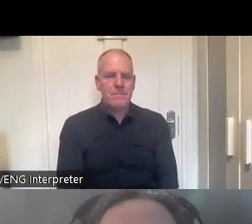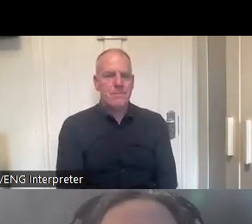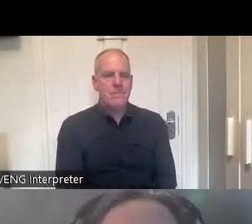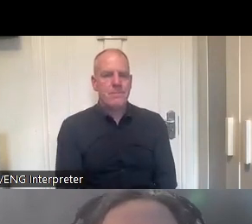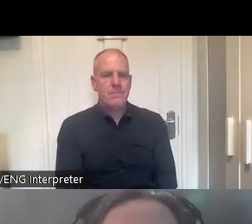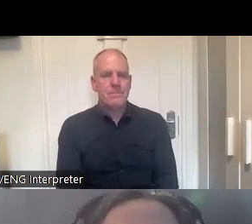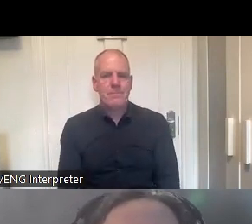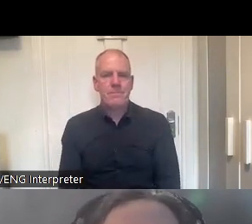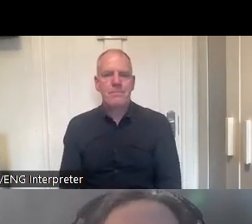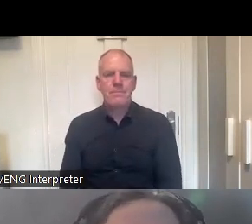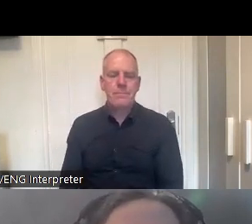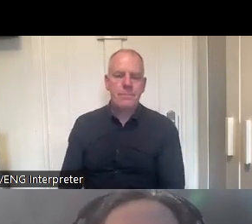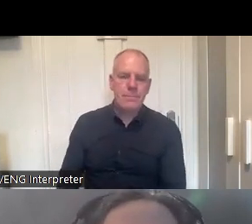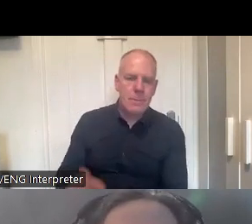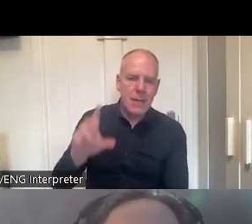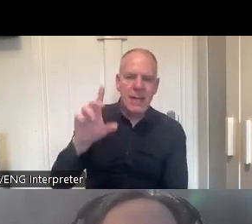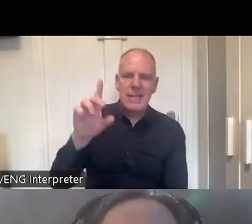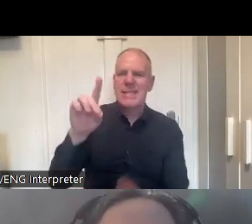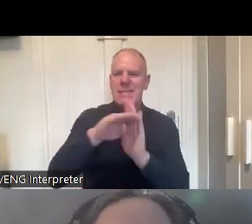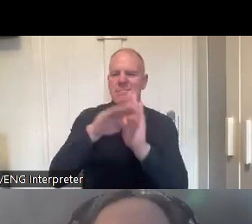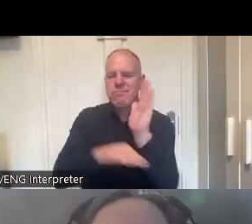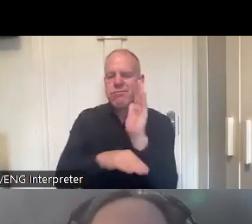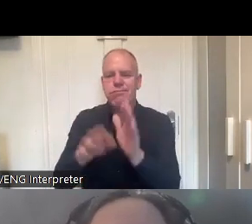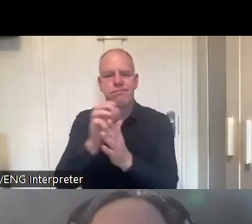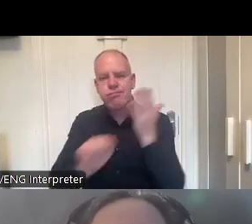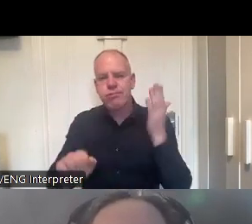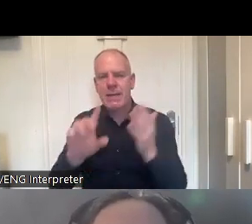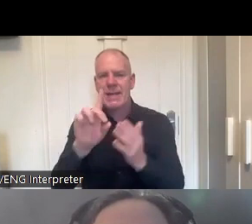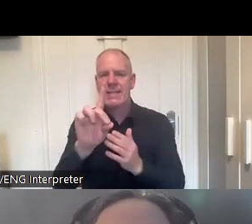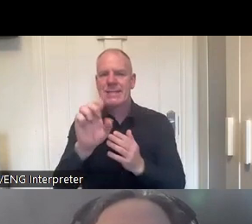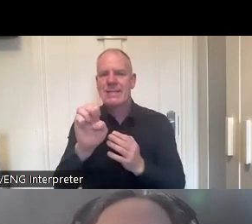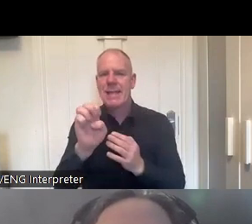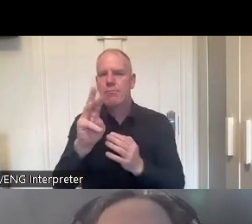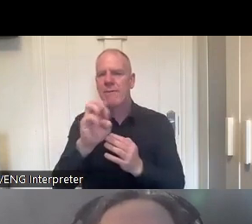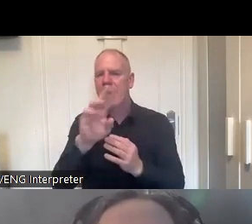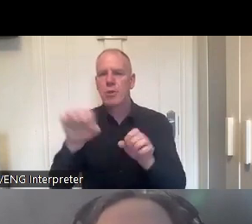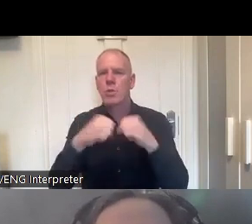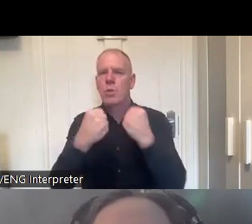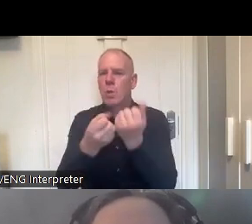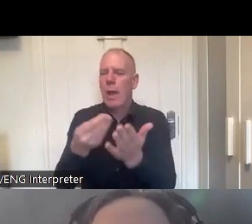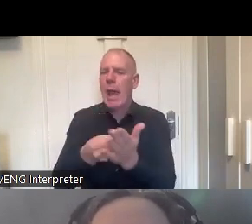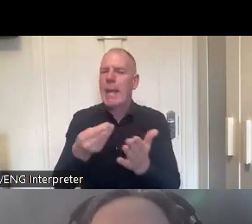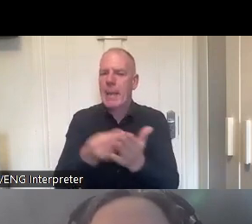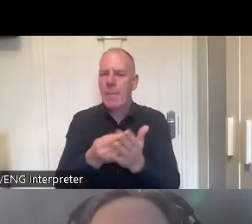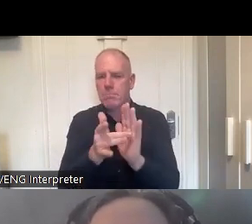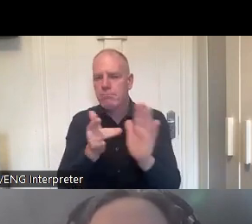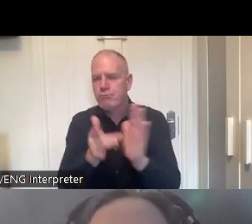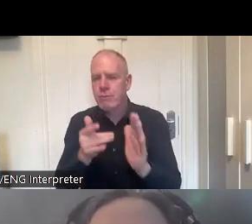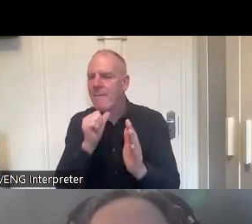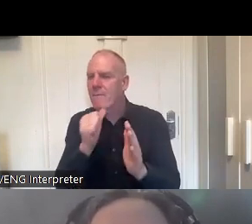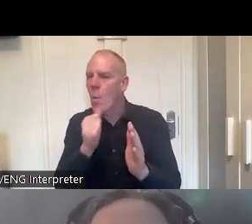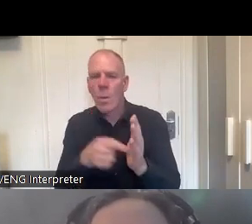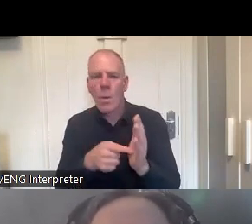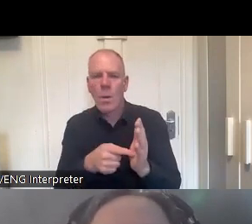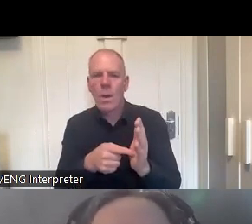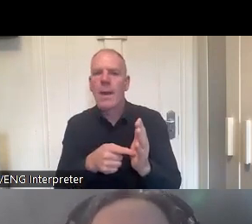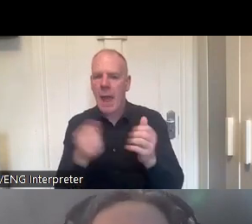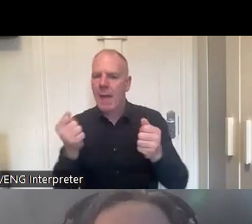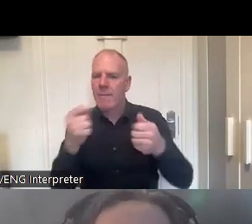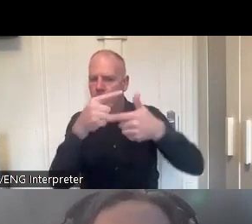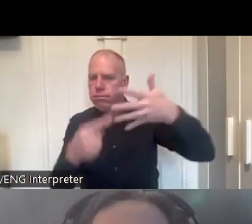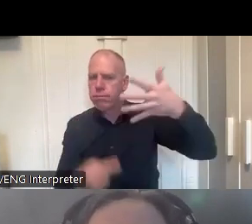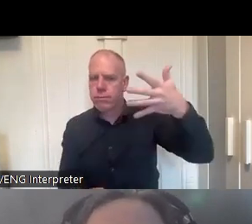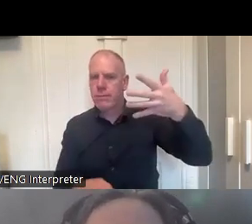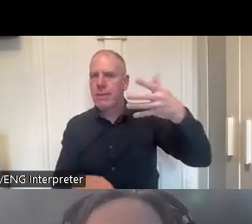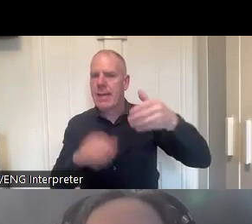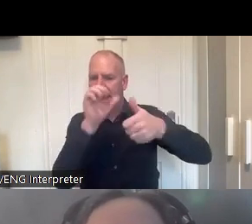Deprivation, and this is material socioeconomic deprivation, as measured by a number of indicators that are combined to